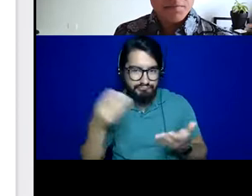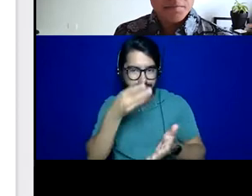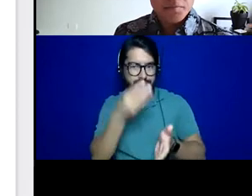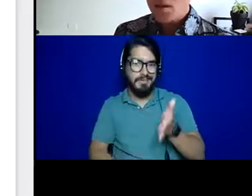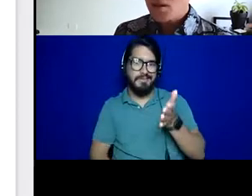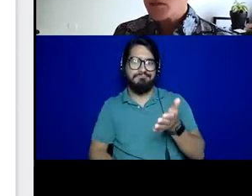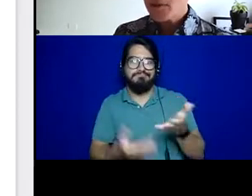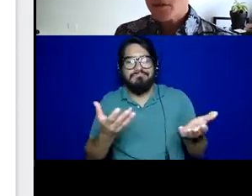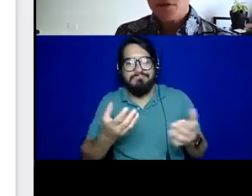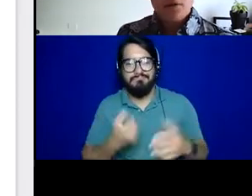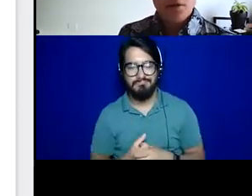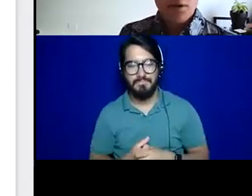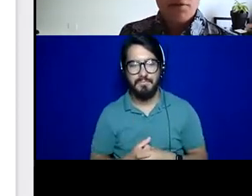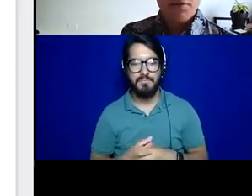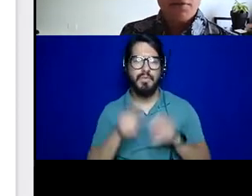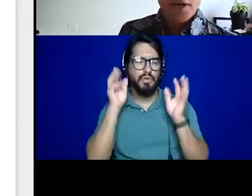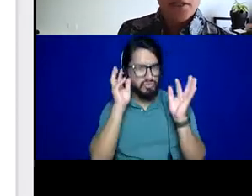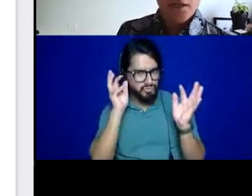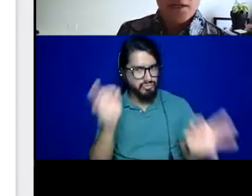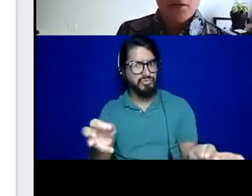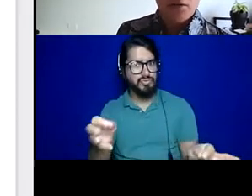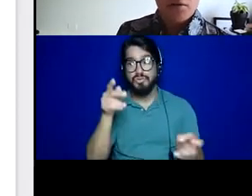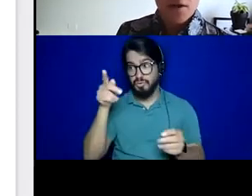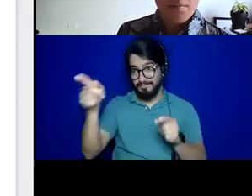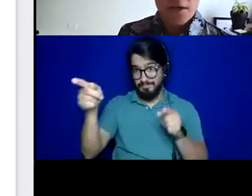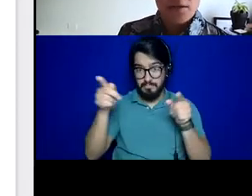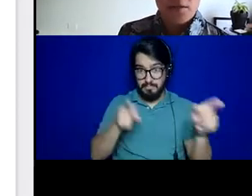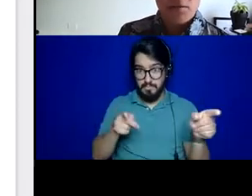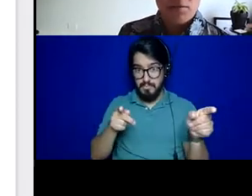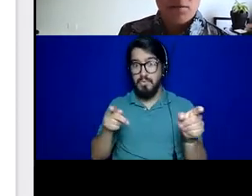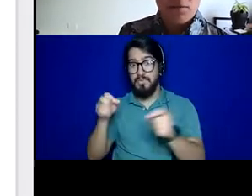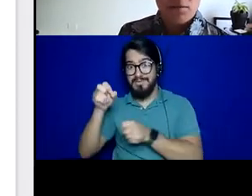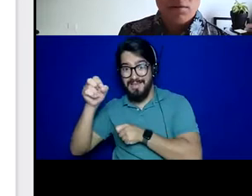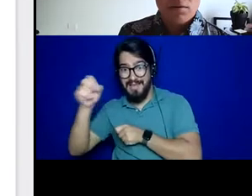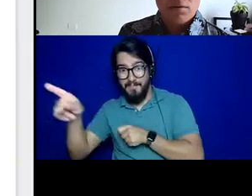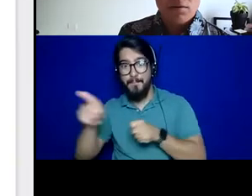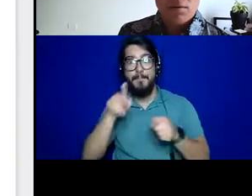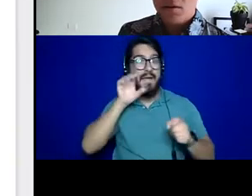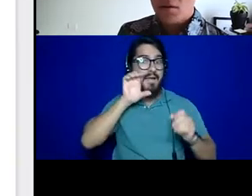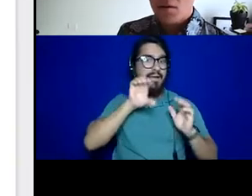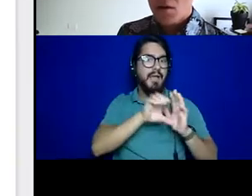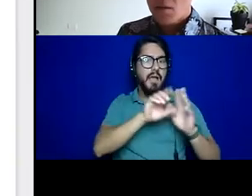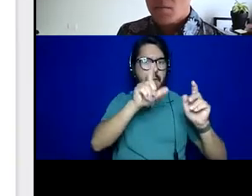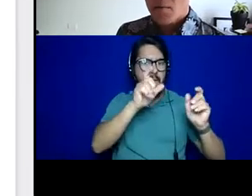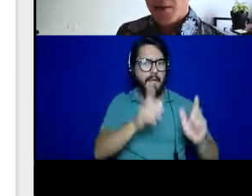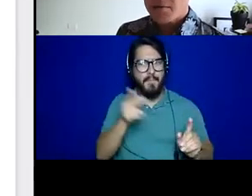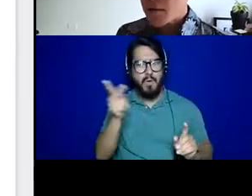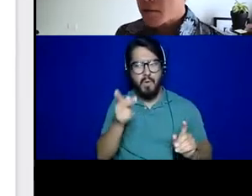it. So make sure you're turning off those location settings on your applications as well.